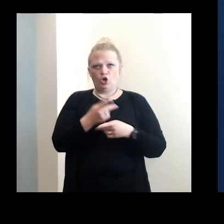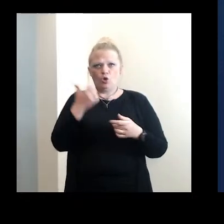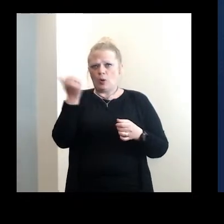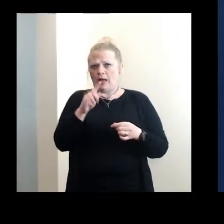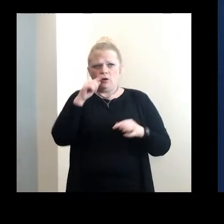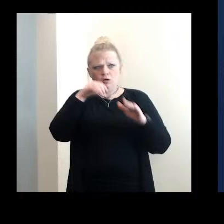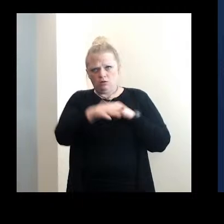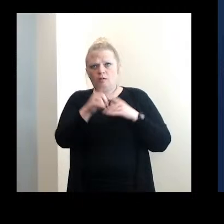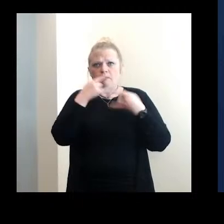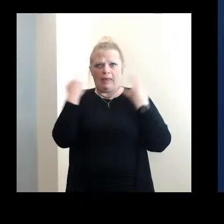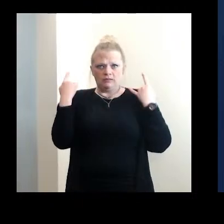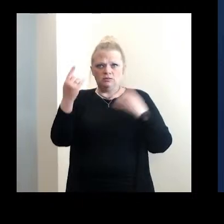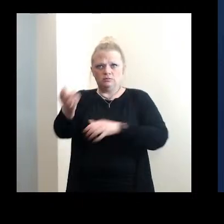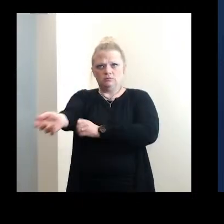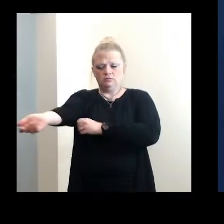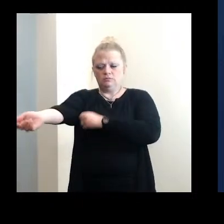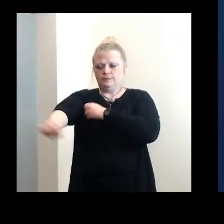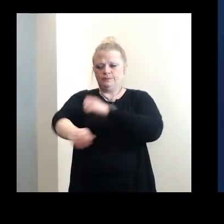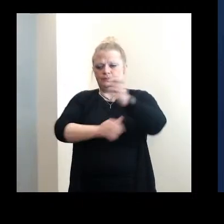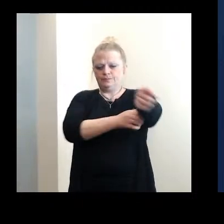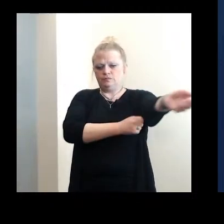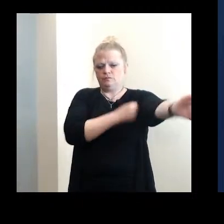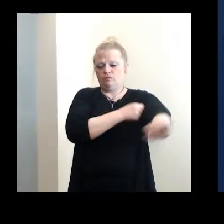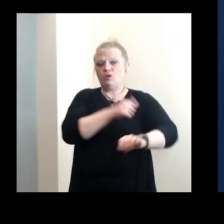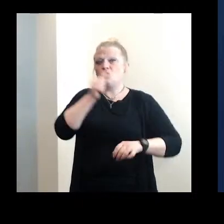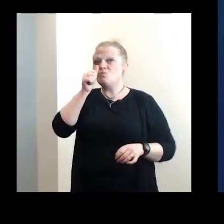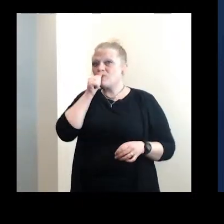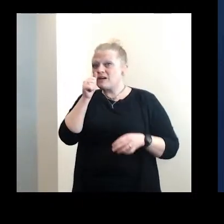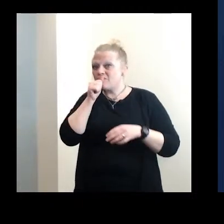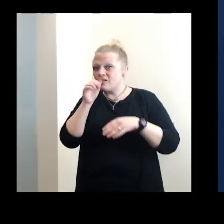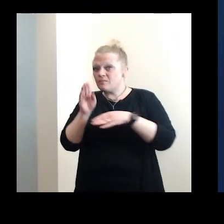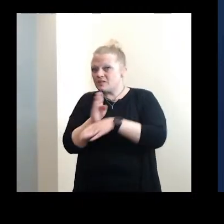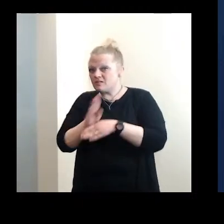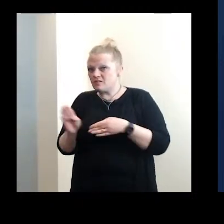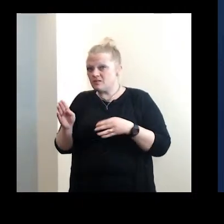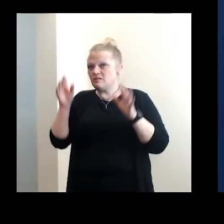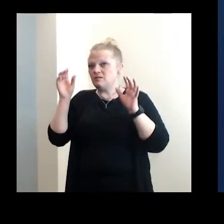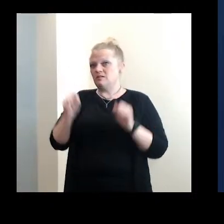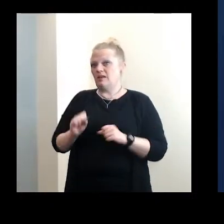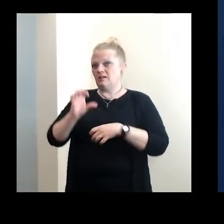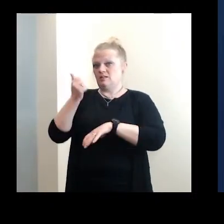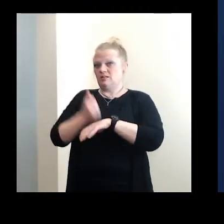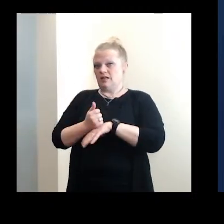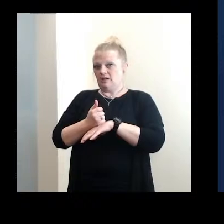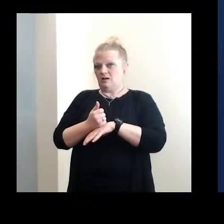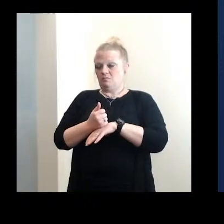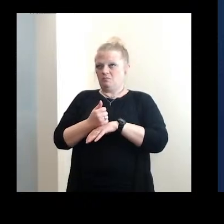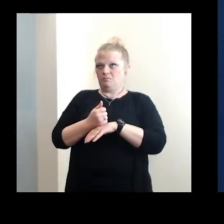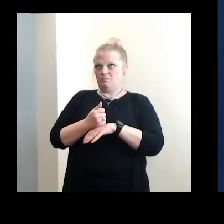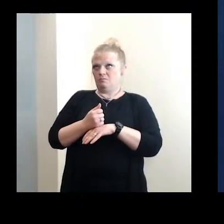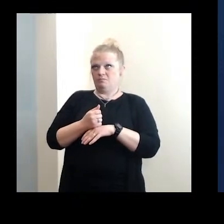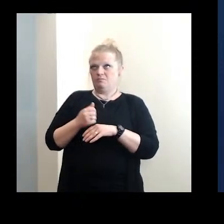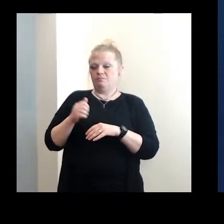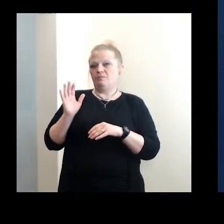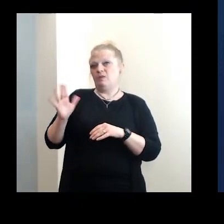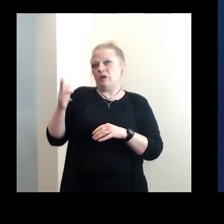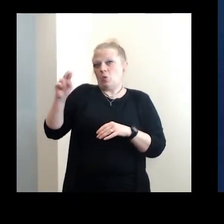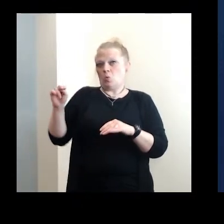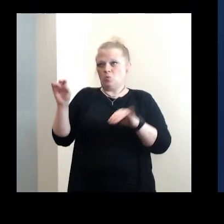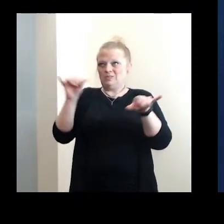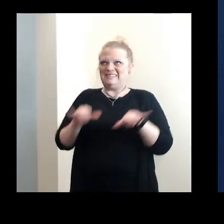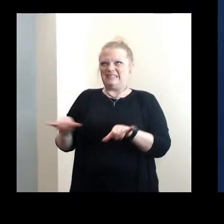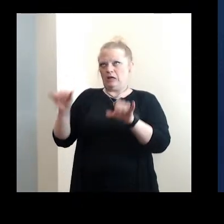into there has to wear a mask. Private venues may establish higher regimens, higher standard of care,